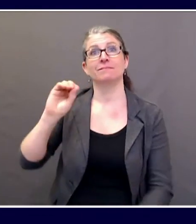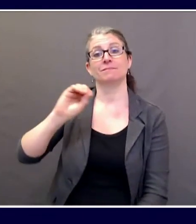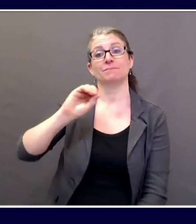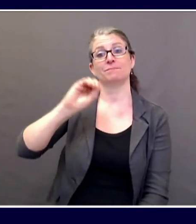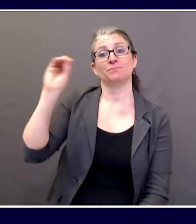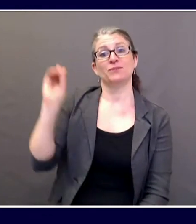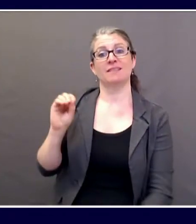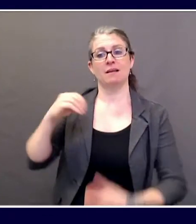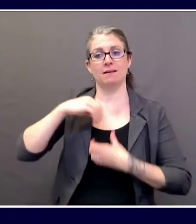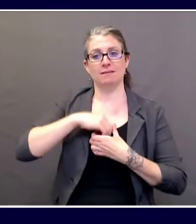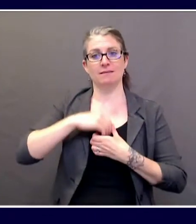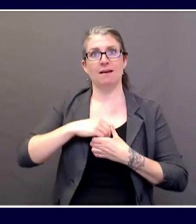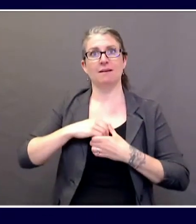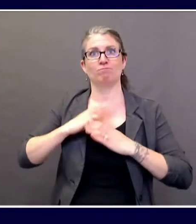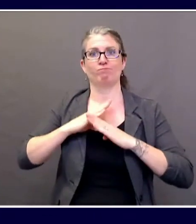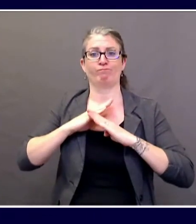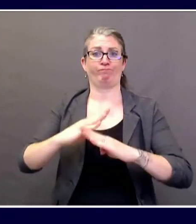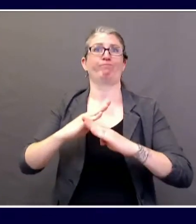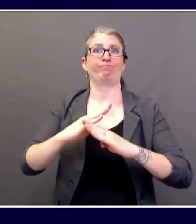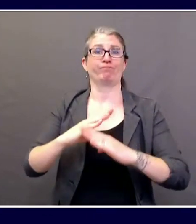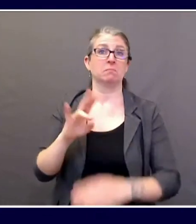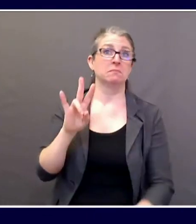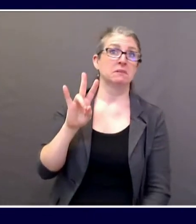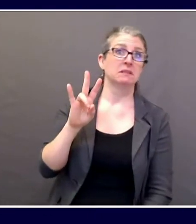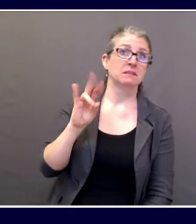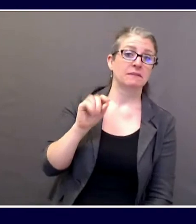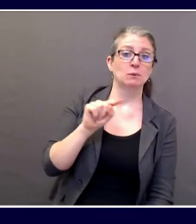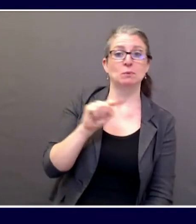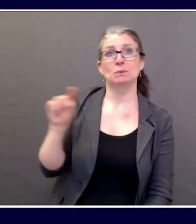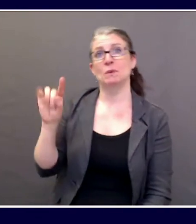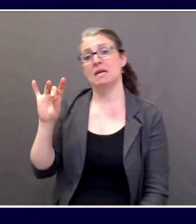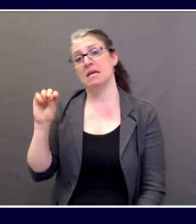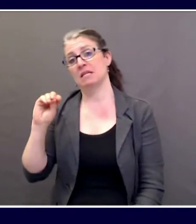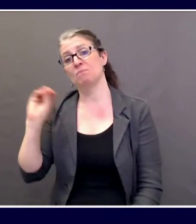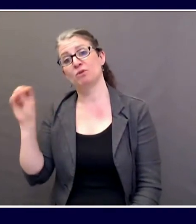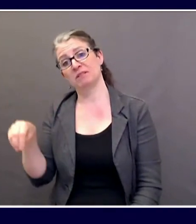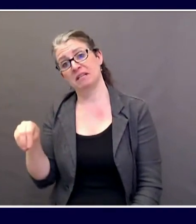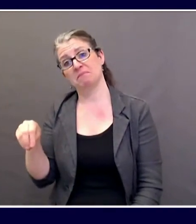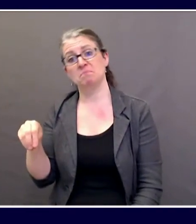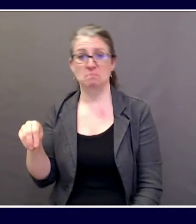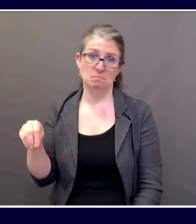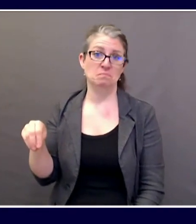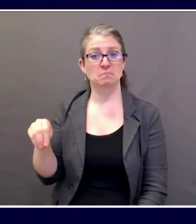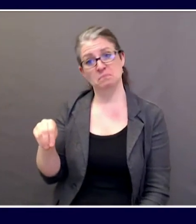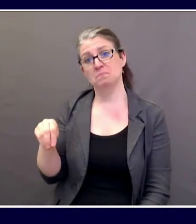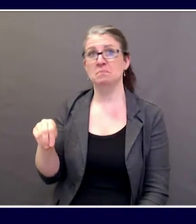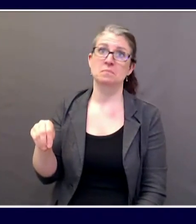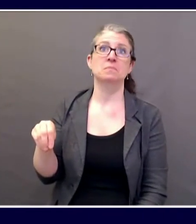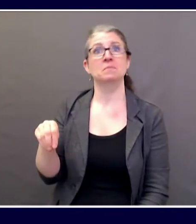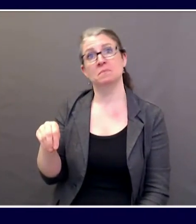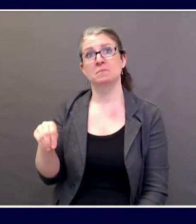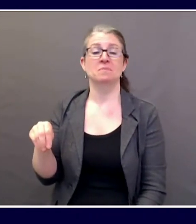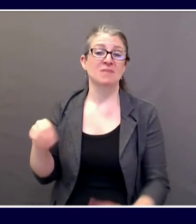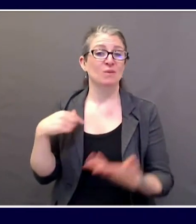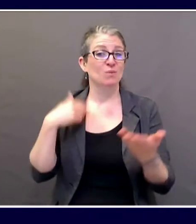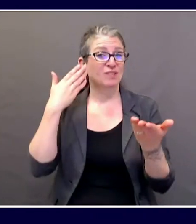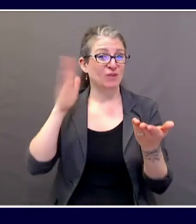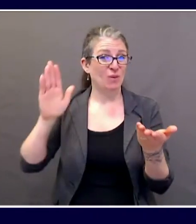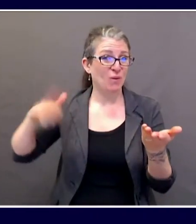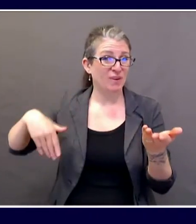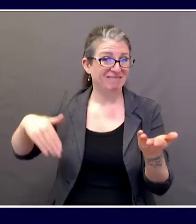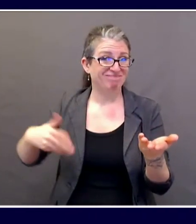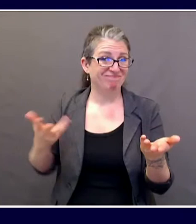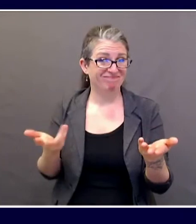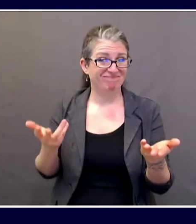there yet. I don't know when or how, what it will look like when we get there. That's because there is